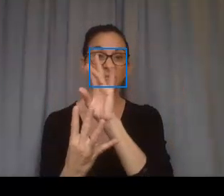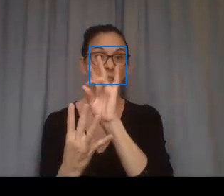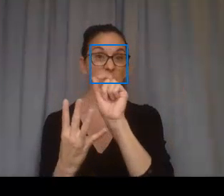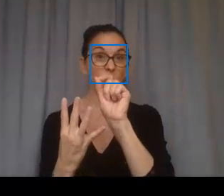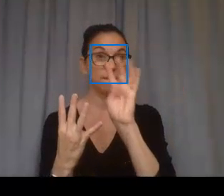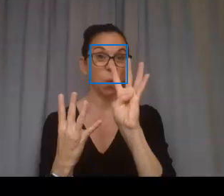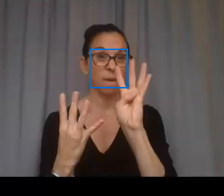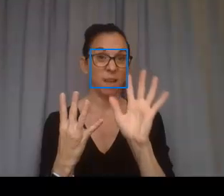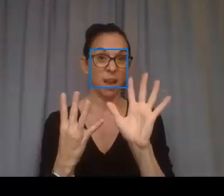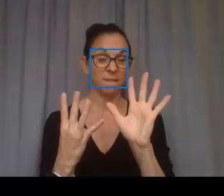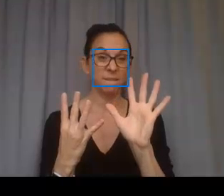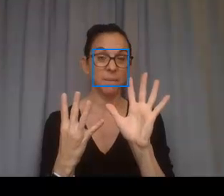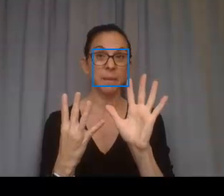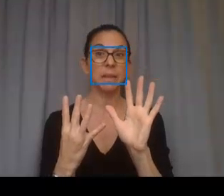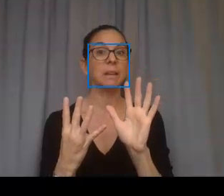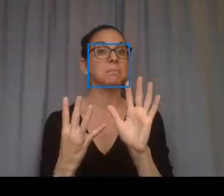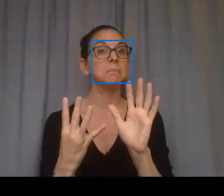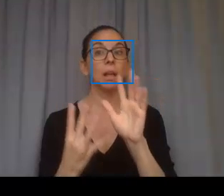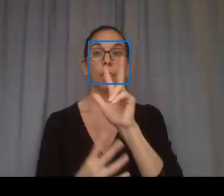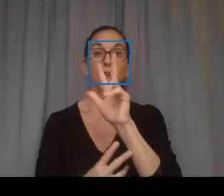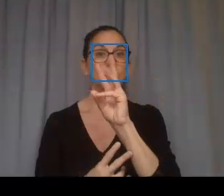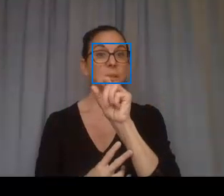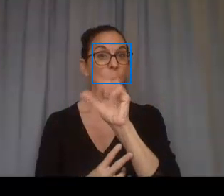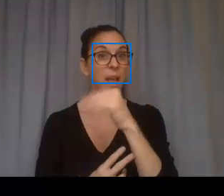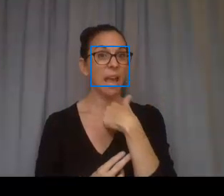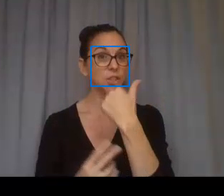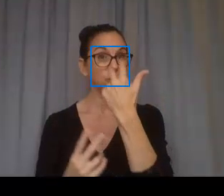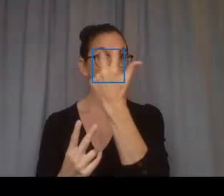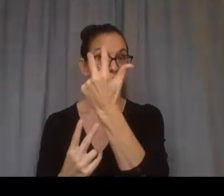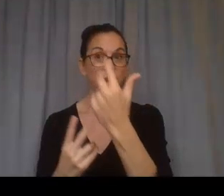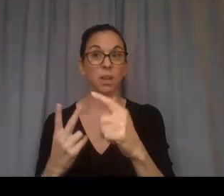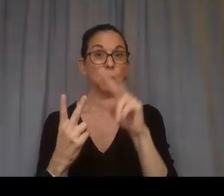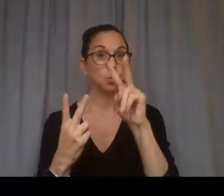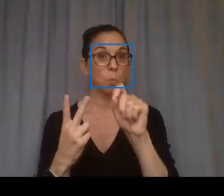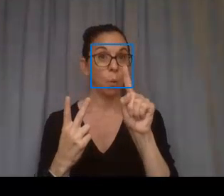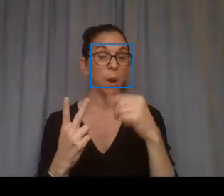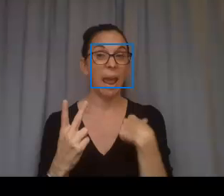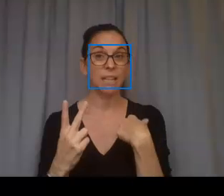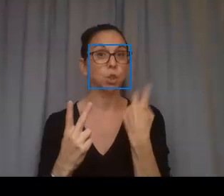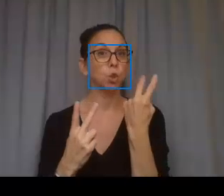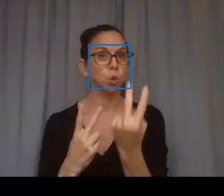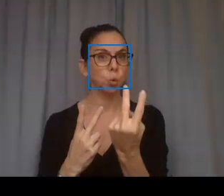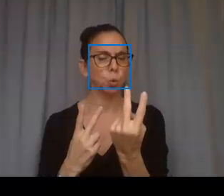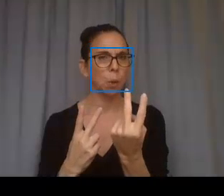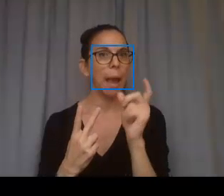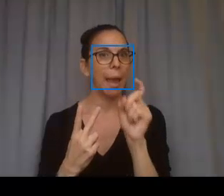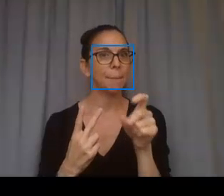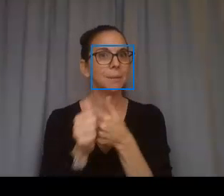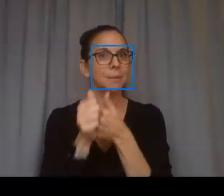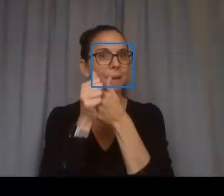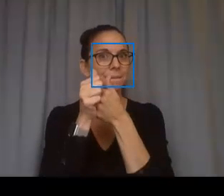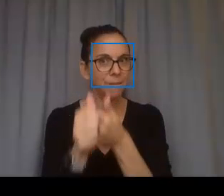problem, 36.5 has 3 significant digits, 2.1 has 2 significant digits. So I need to be consistent